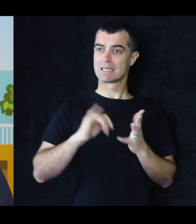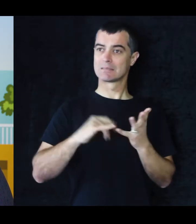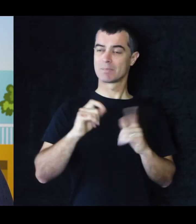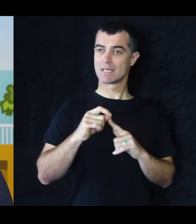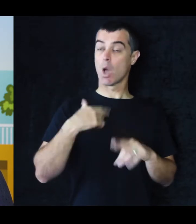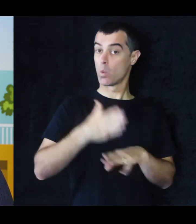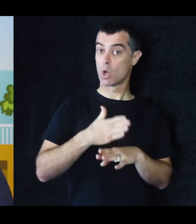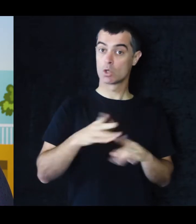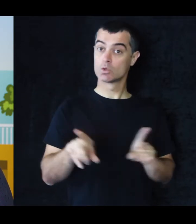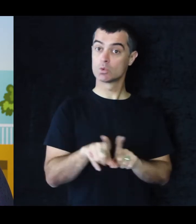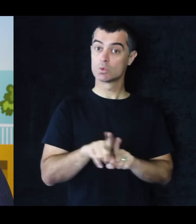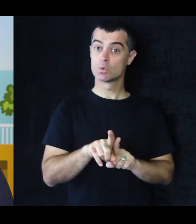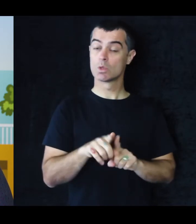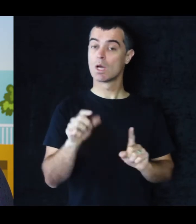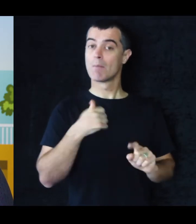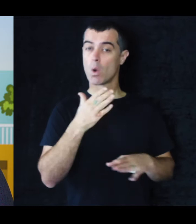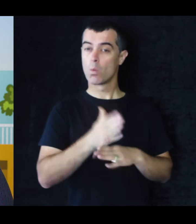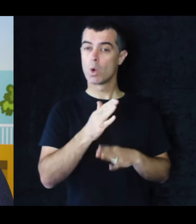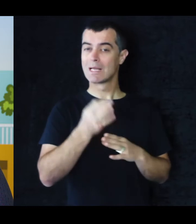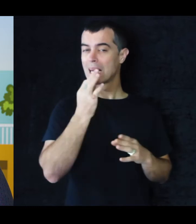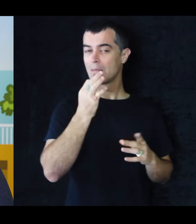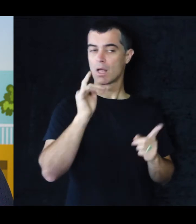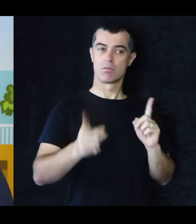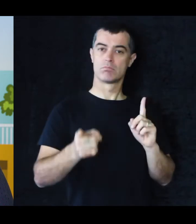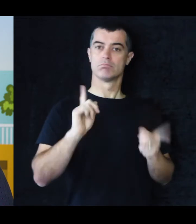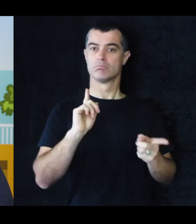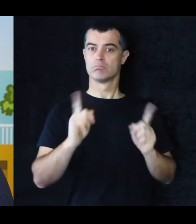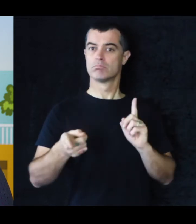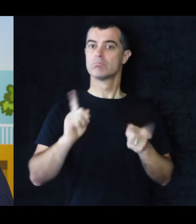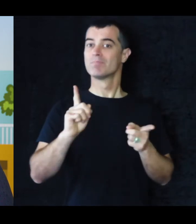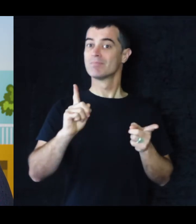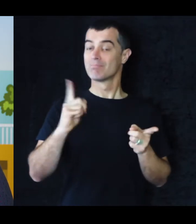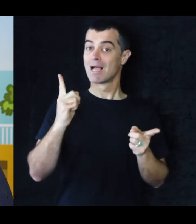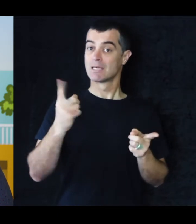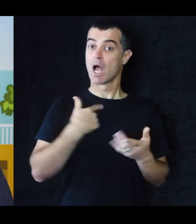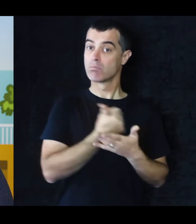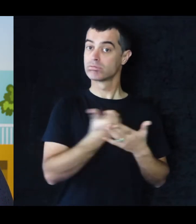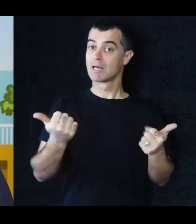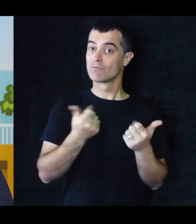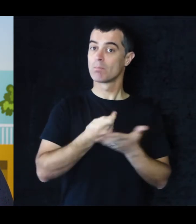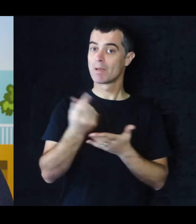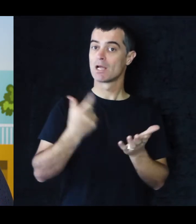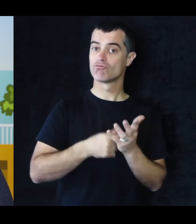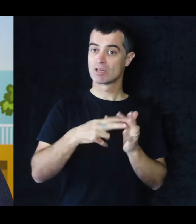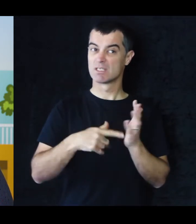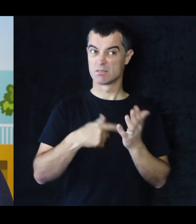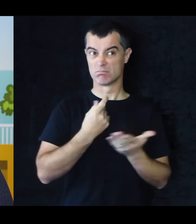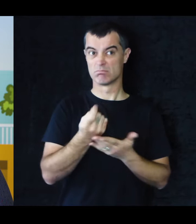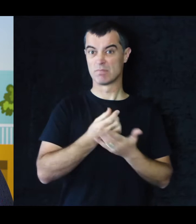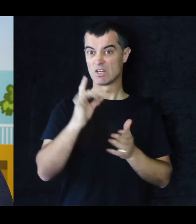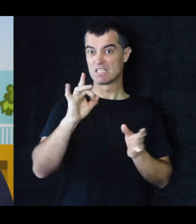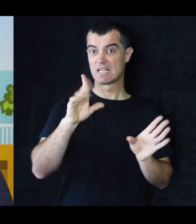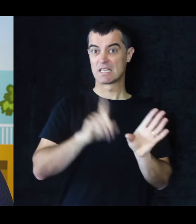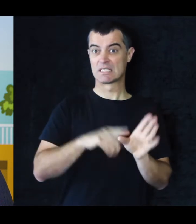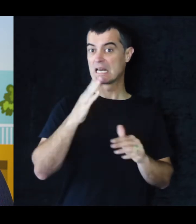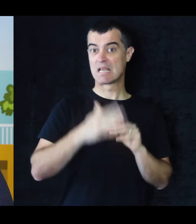DSP. I also work. My work is a little bit sporadic, but it is, consistently I do have enough to pay the rent, though. I've been paying rent for 10 years